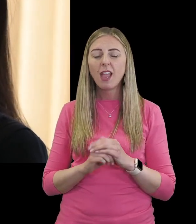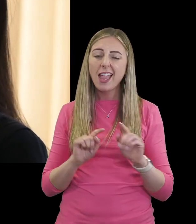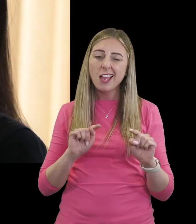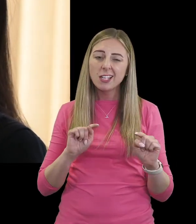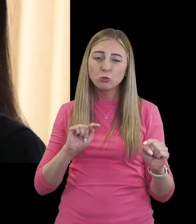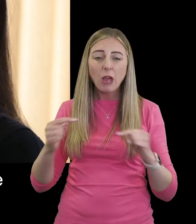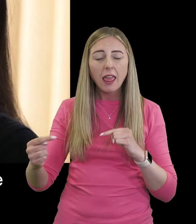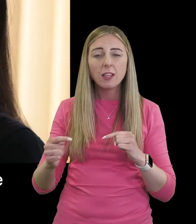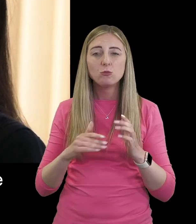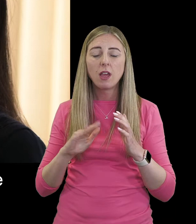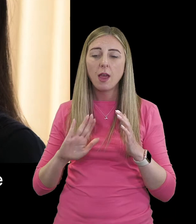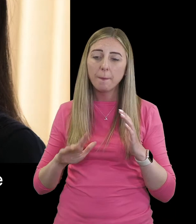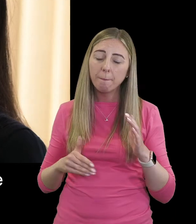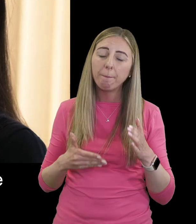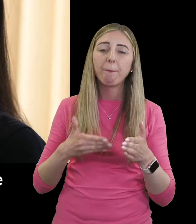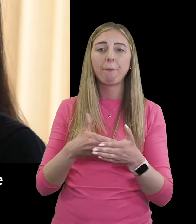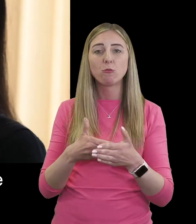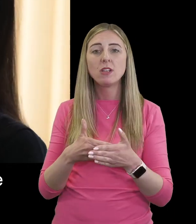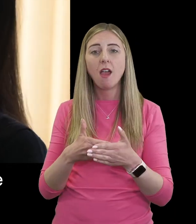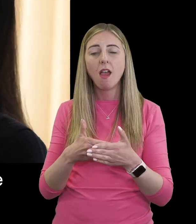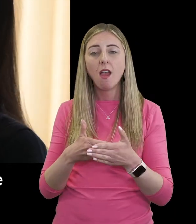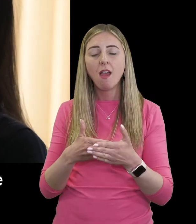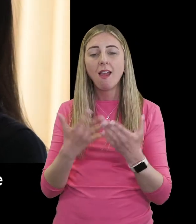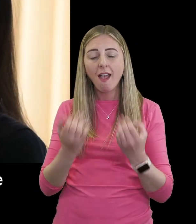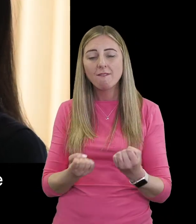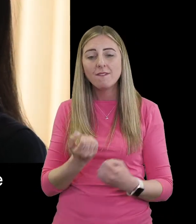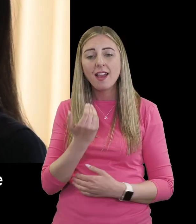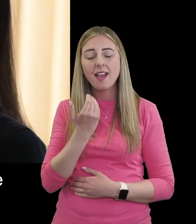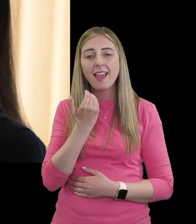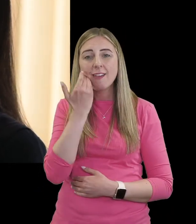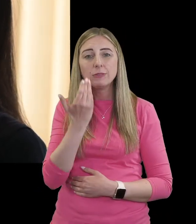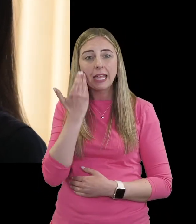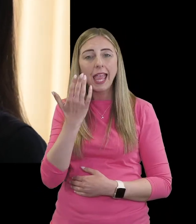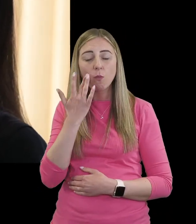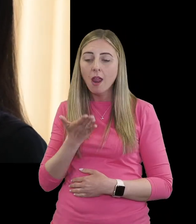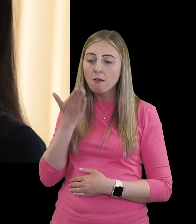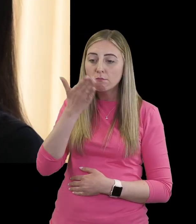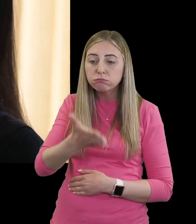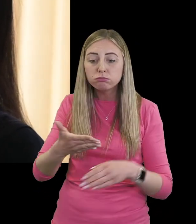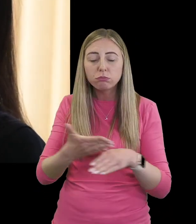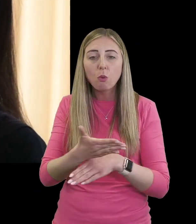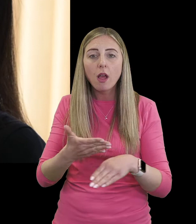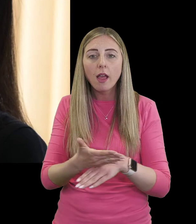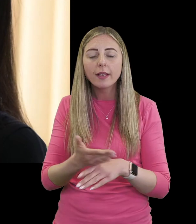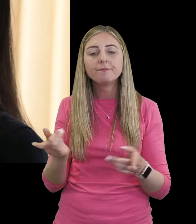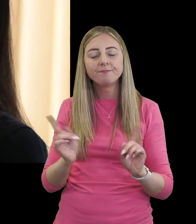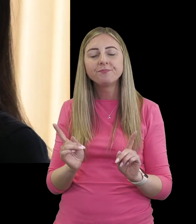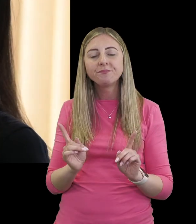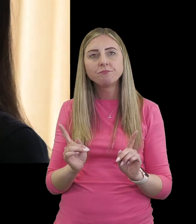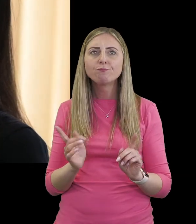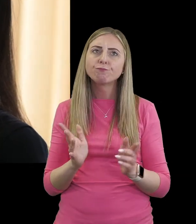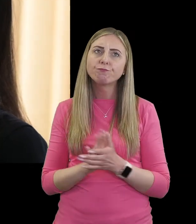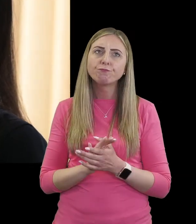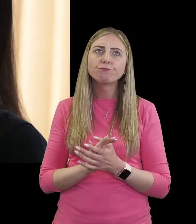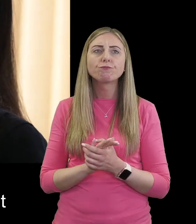that exist for me in my workplace related to my